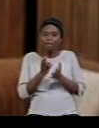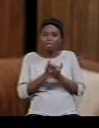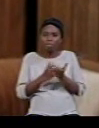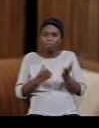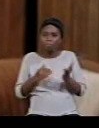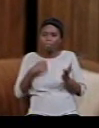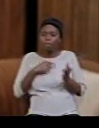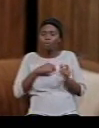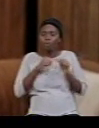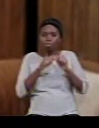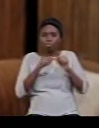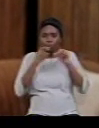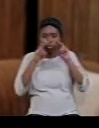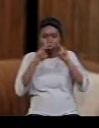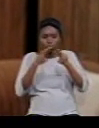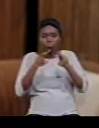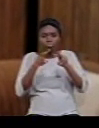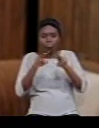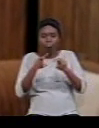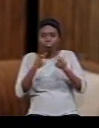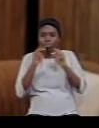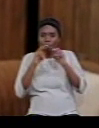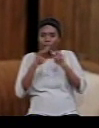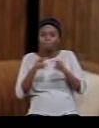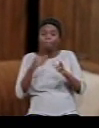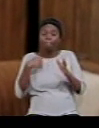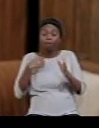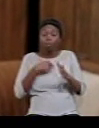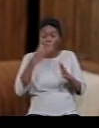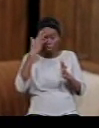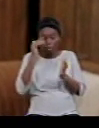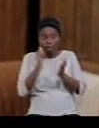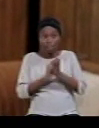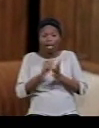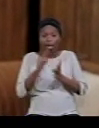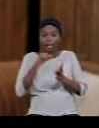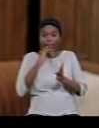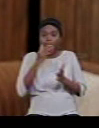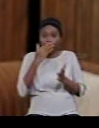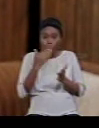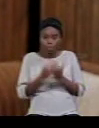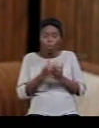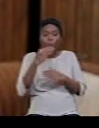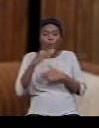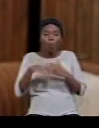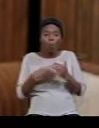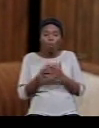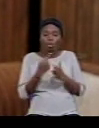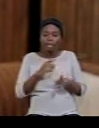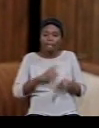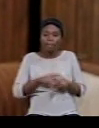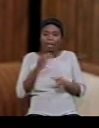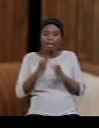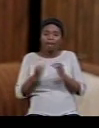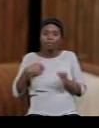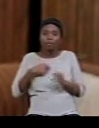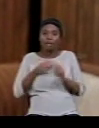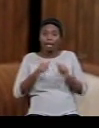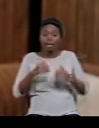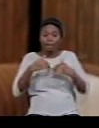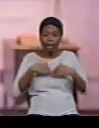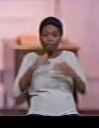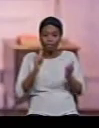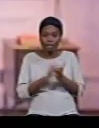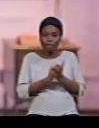still looking at us and watching what will happen, we know he is good all the time. If we can have that